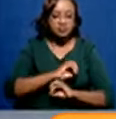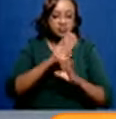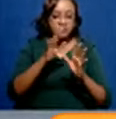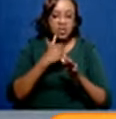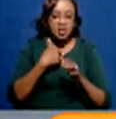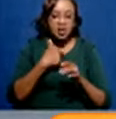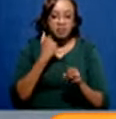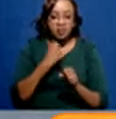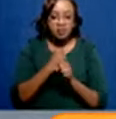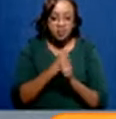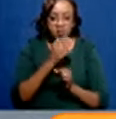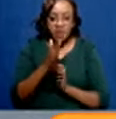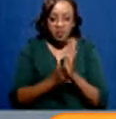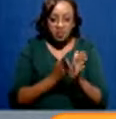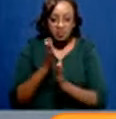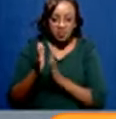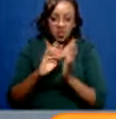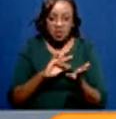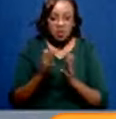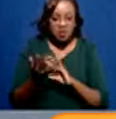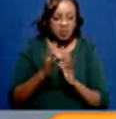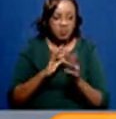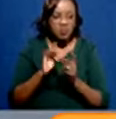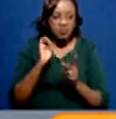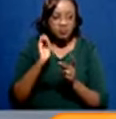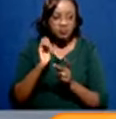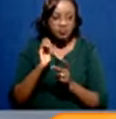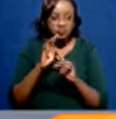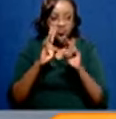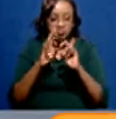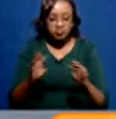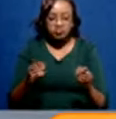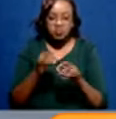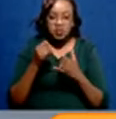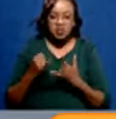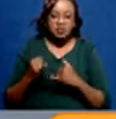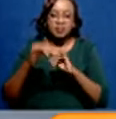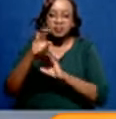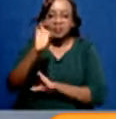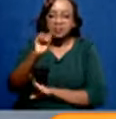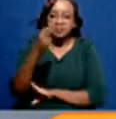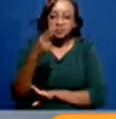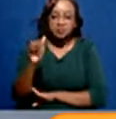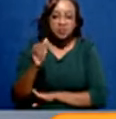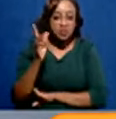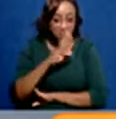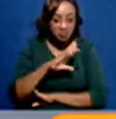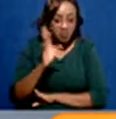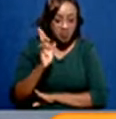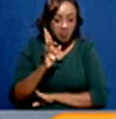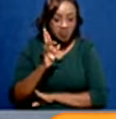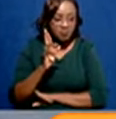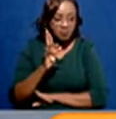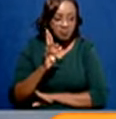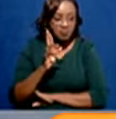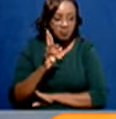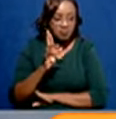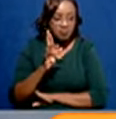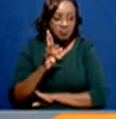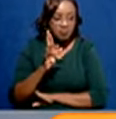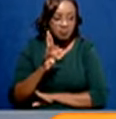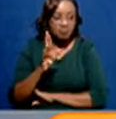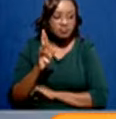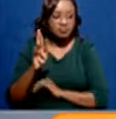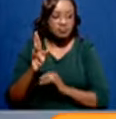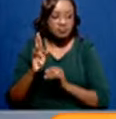working formula on the means testing instrument is ready that is going to be applied by SHA. Is it ready? The means testing instrument is